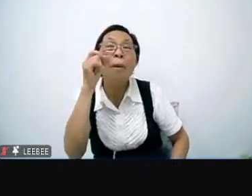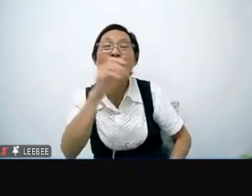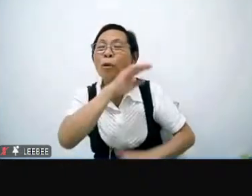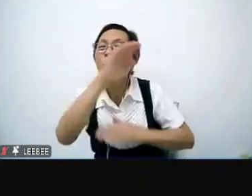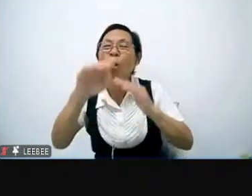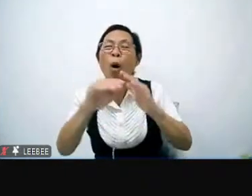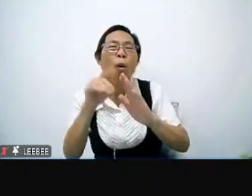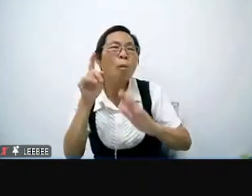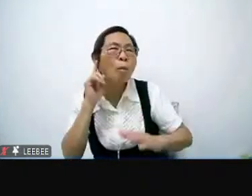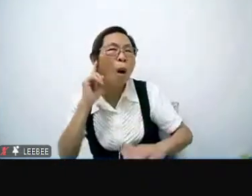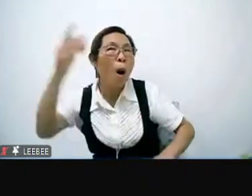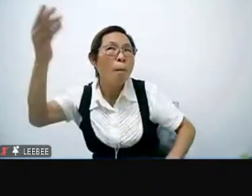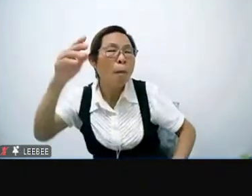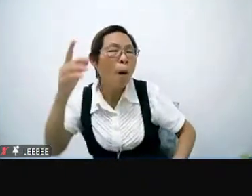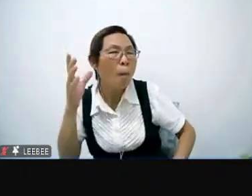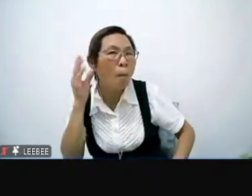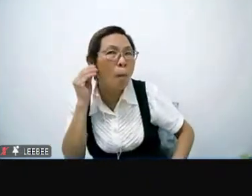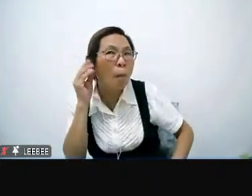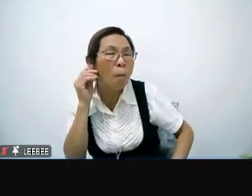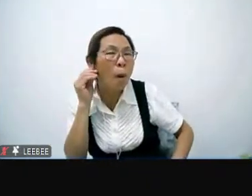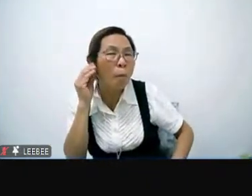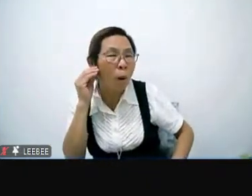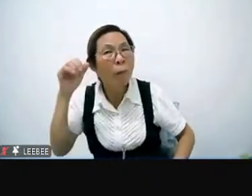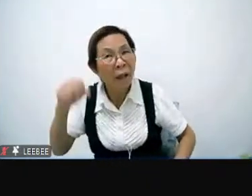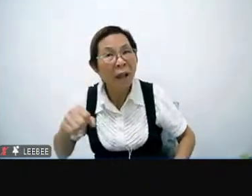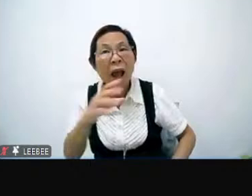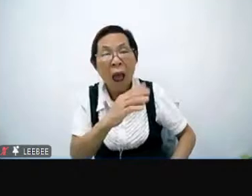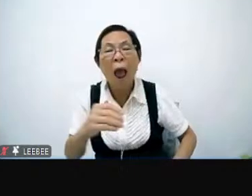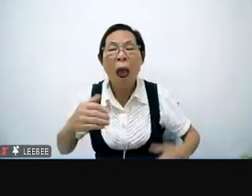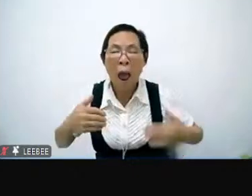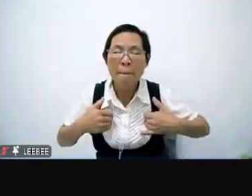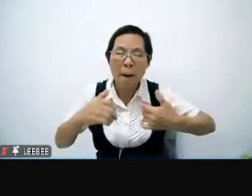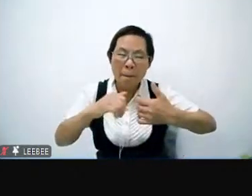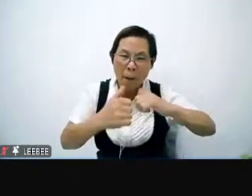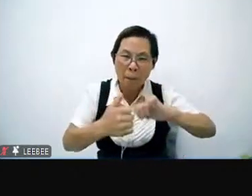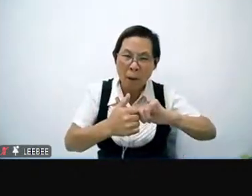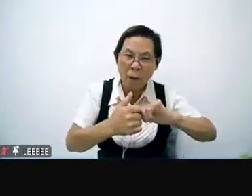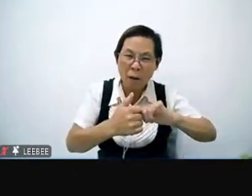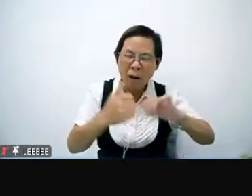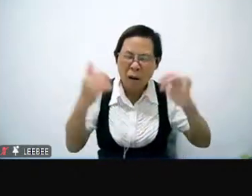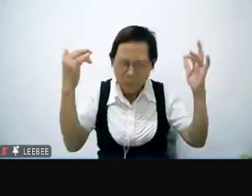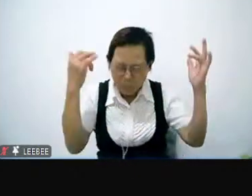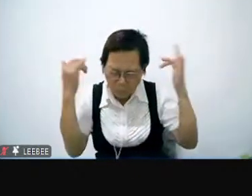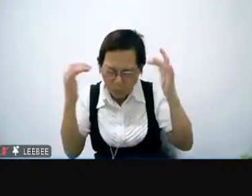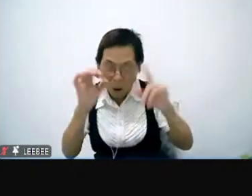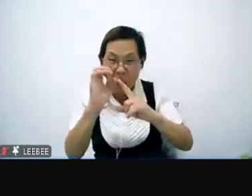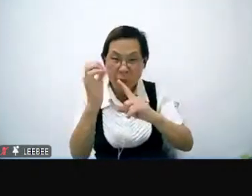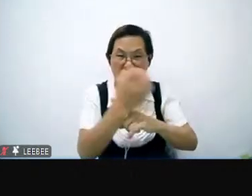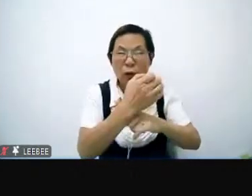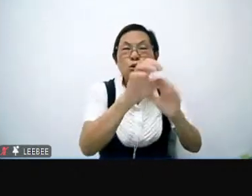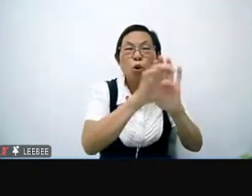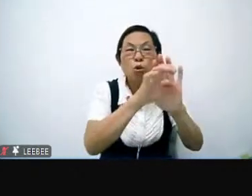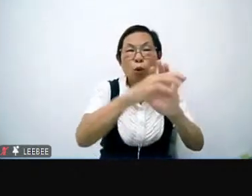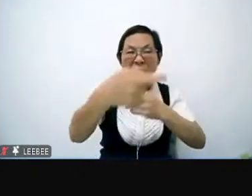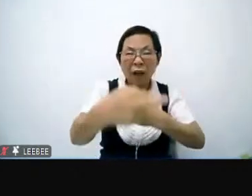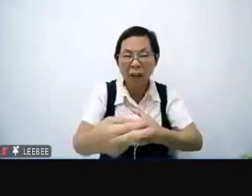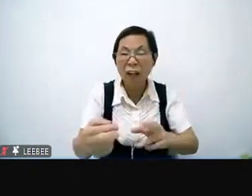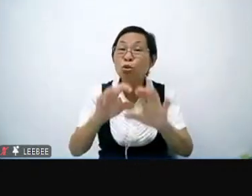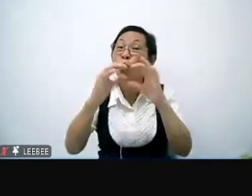can be still heard, but they might have problem in the noisy environment. Just imagine in a classroom.